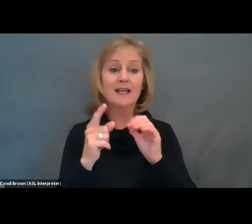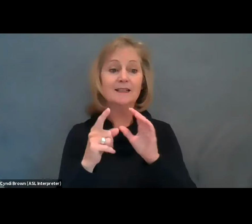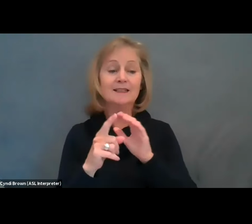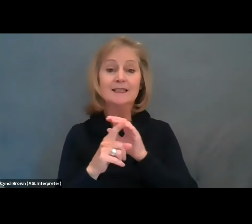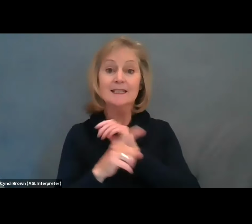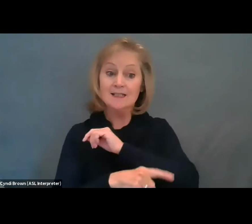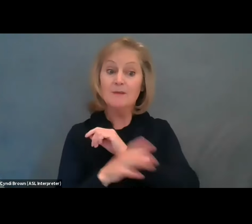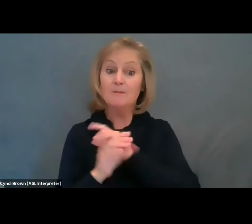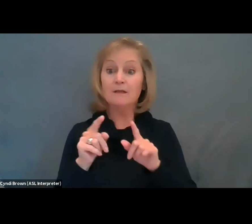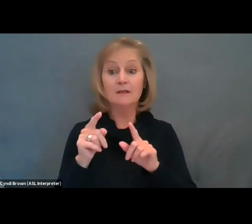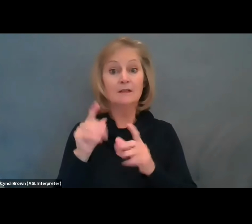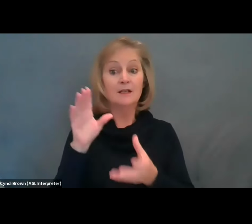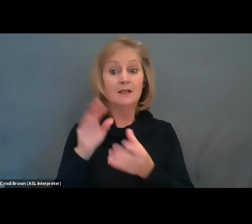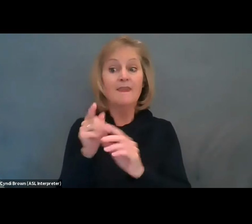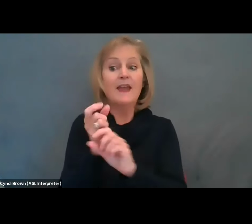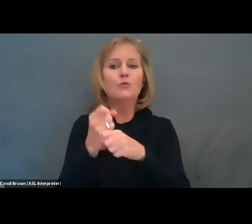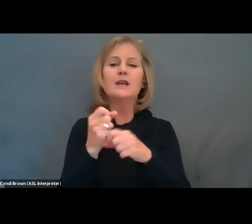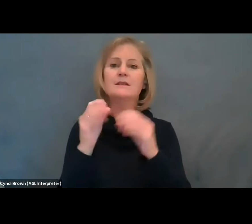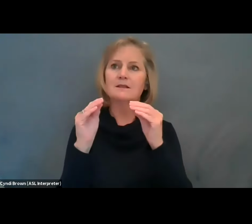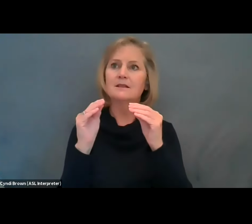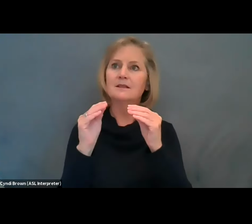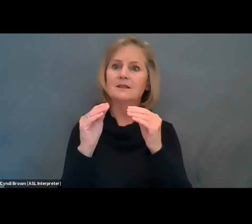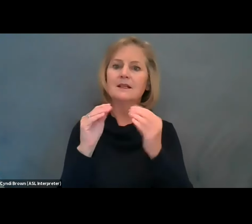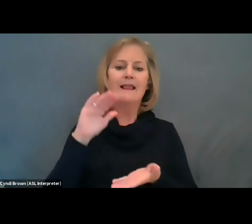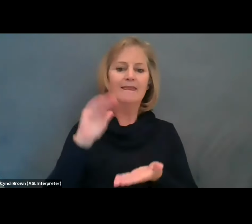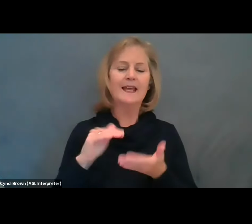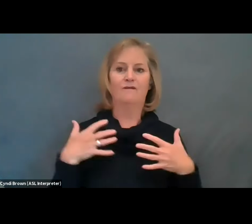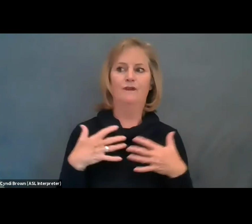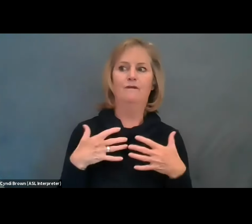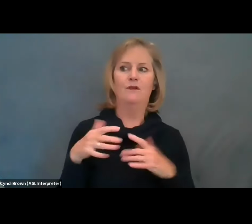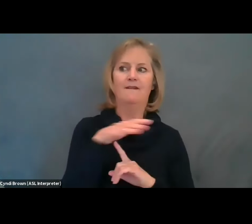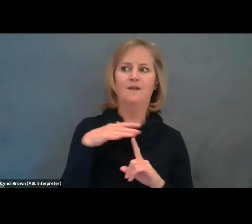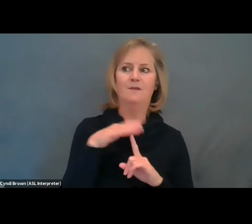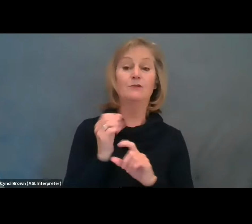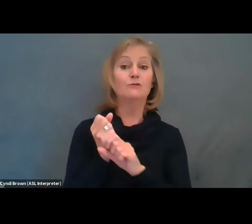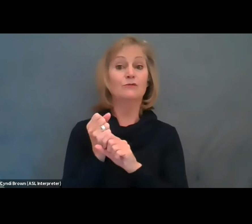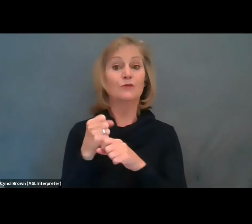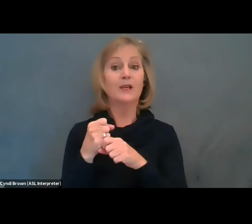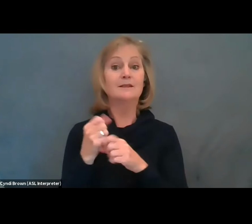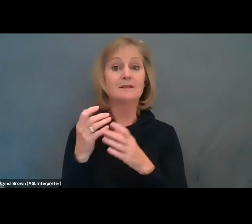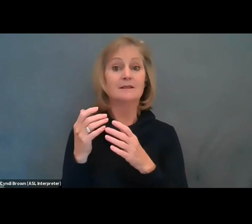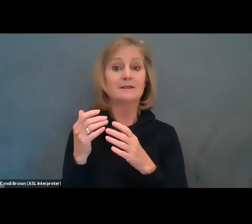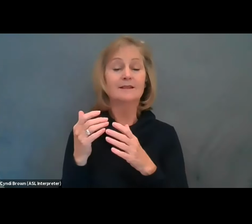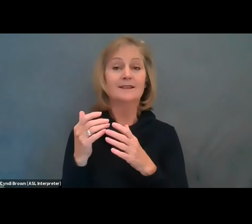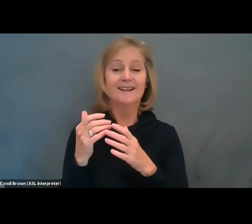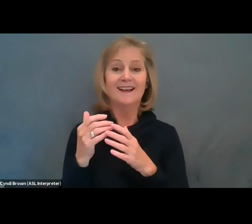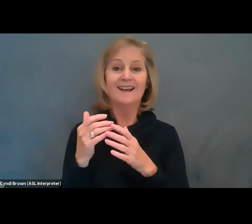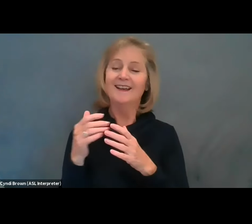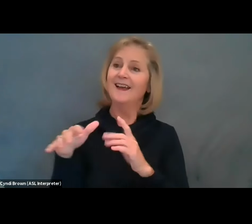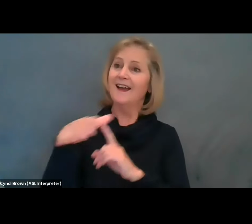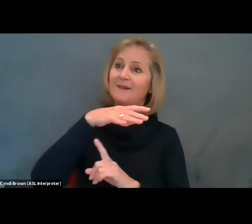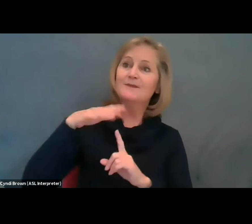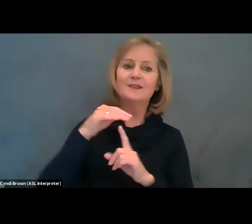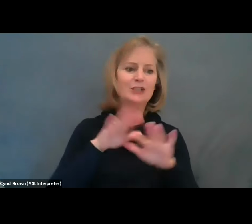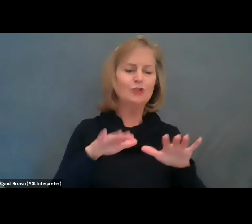that basically creates a more less fearful environment and creates you know, an atmosphere